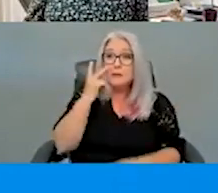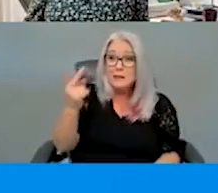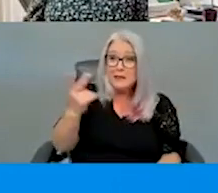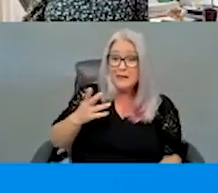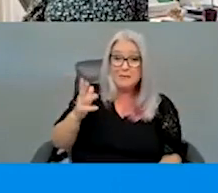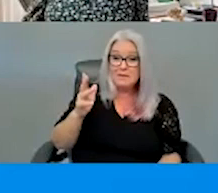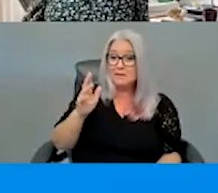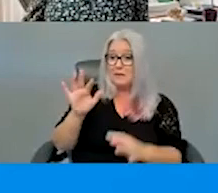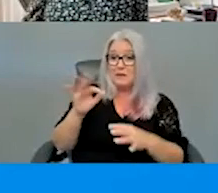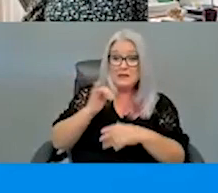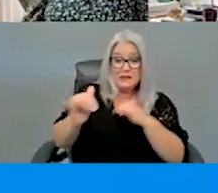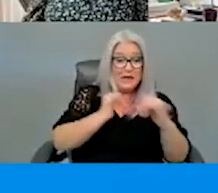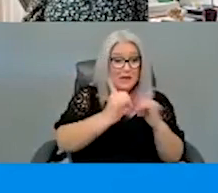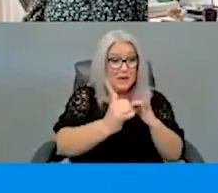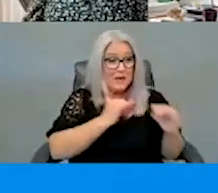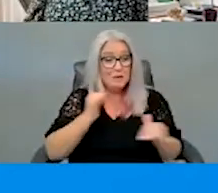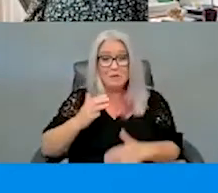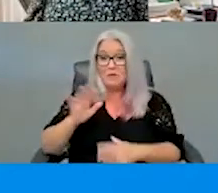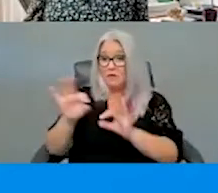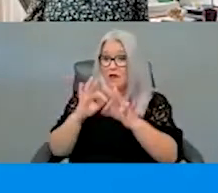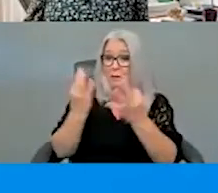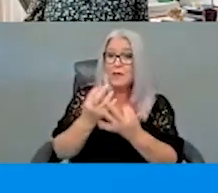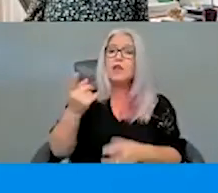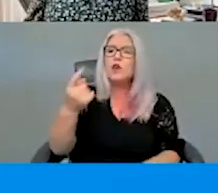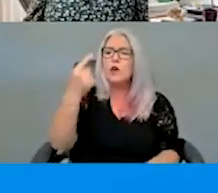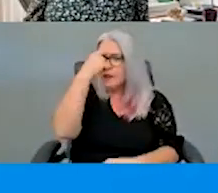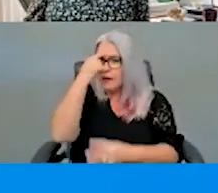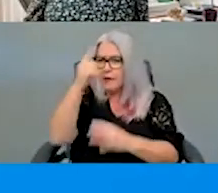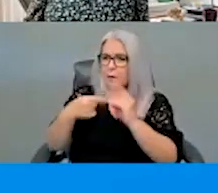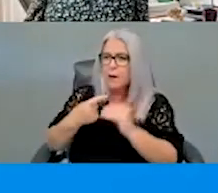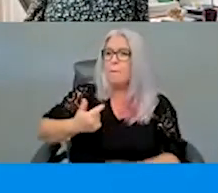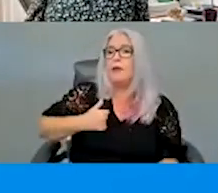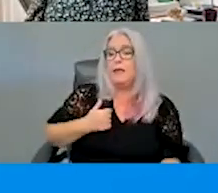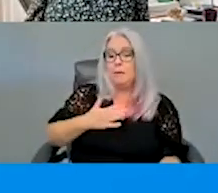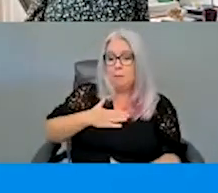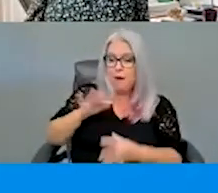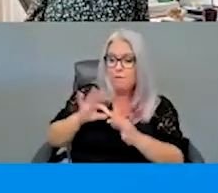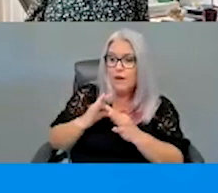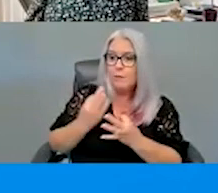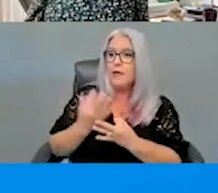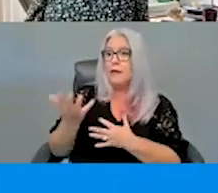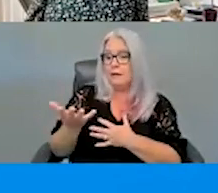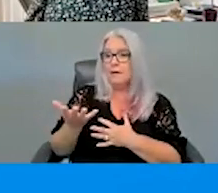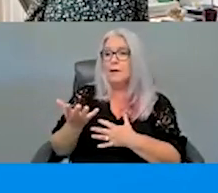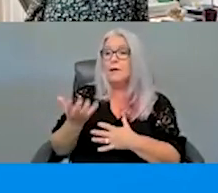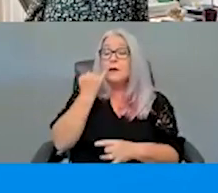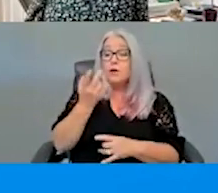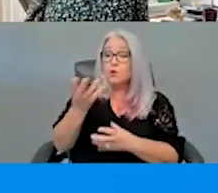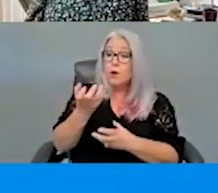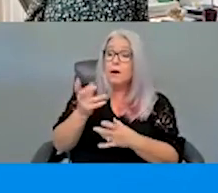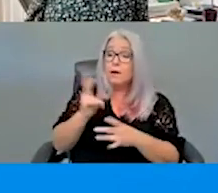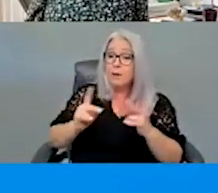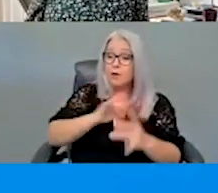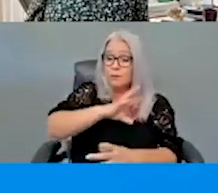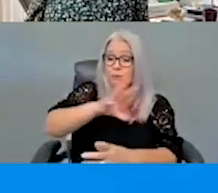I know you're considering me, you're thinking about our family, and that, if you're inviting people to be a part of your work, that we would